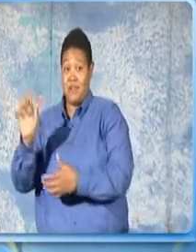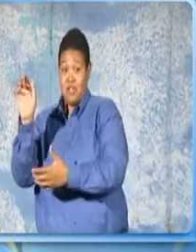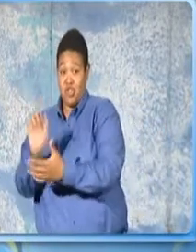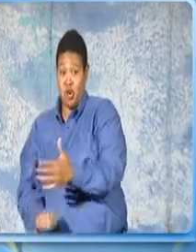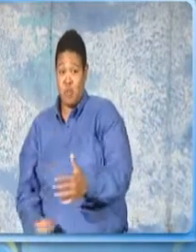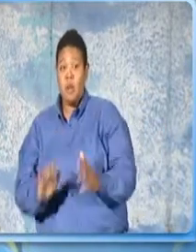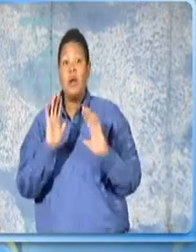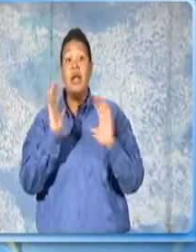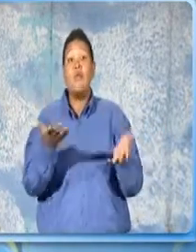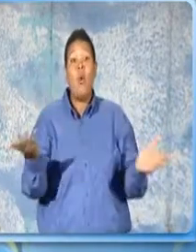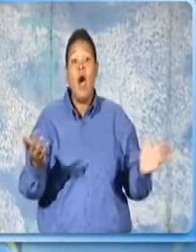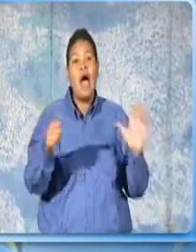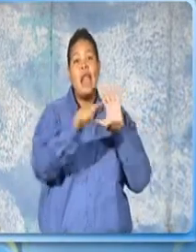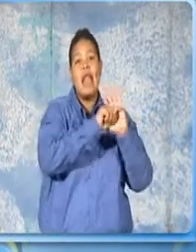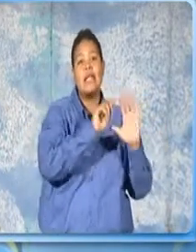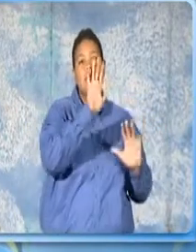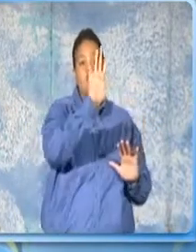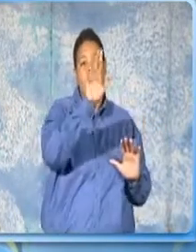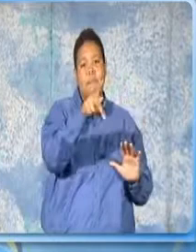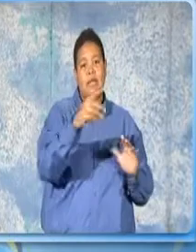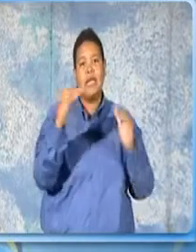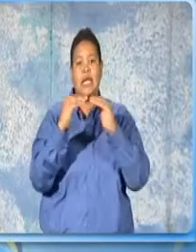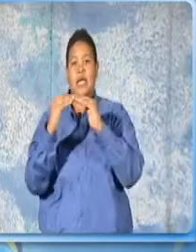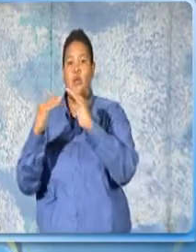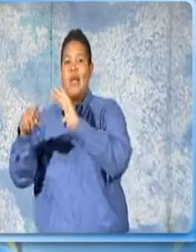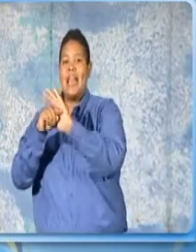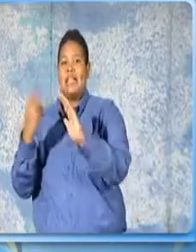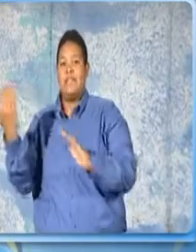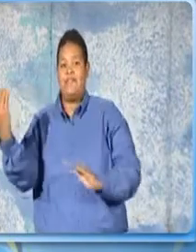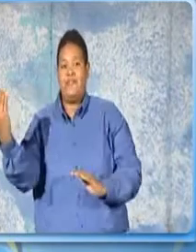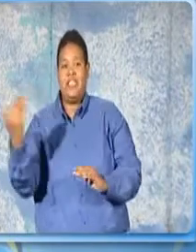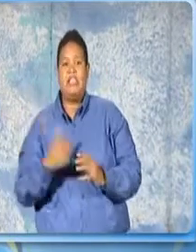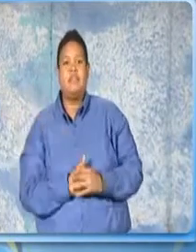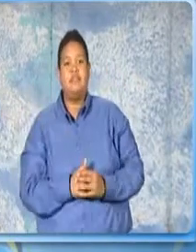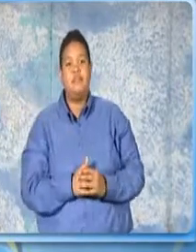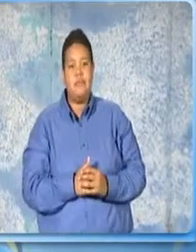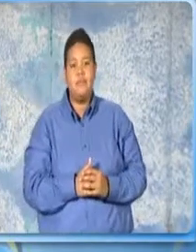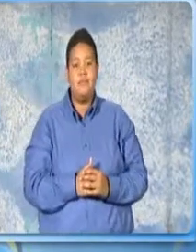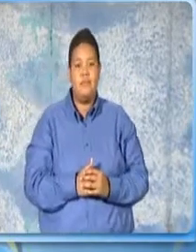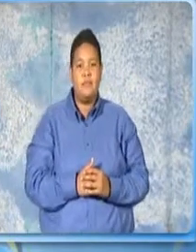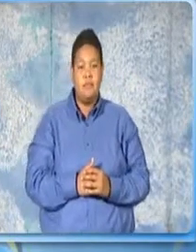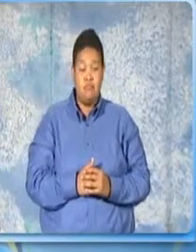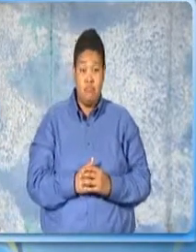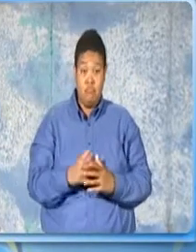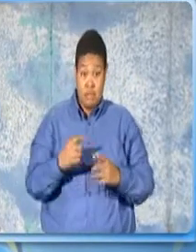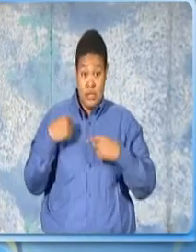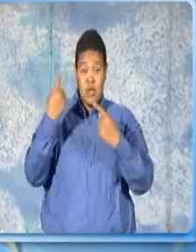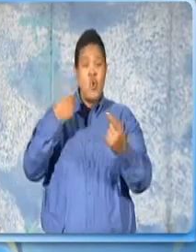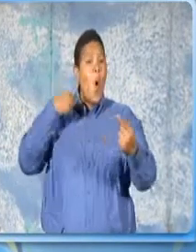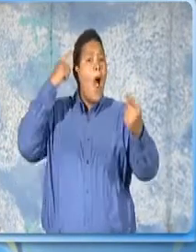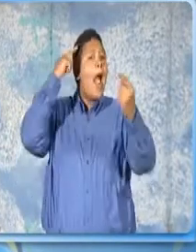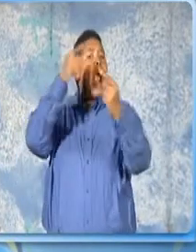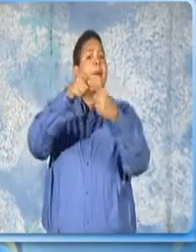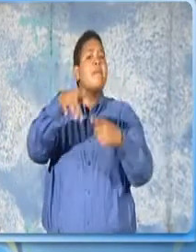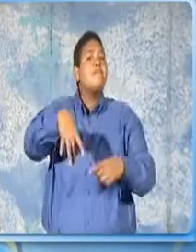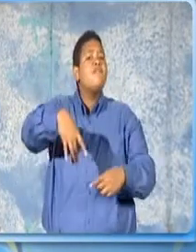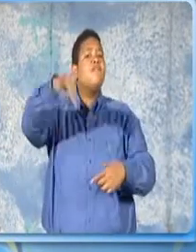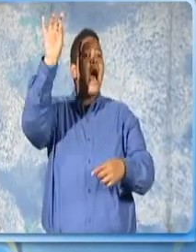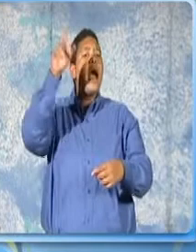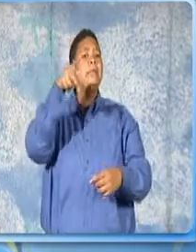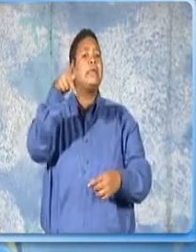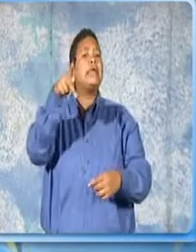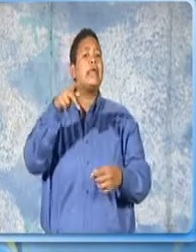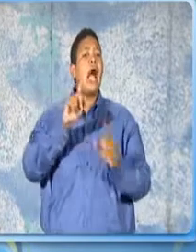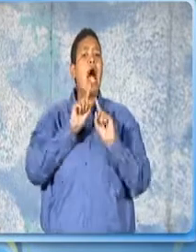with negative 5p equals negative 15. Since our aim is to find the value of p,